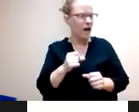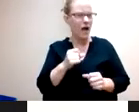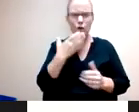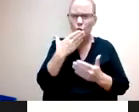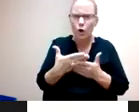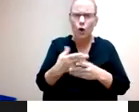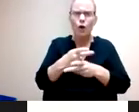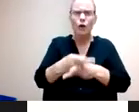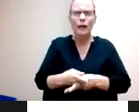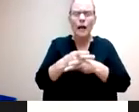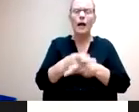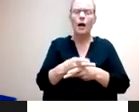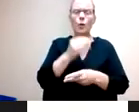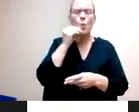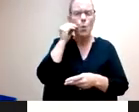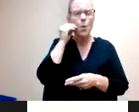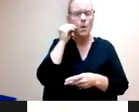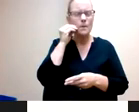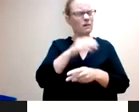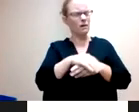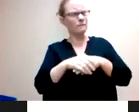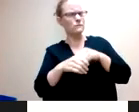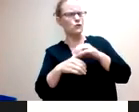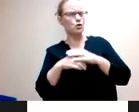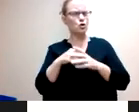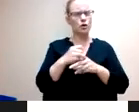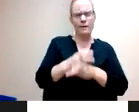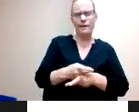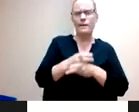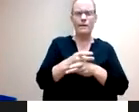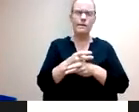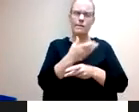how we could keep them comfortable. Next.